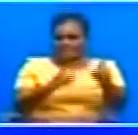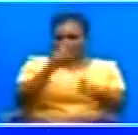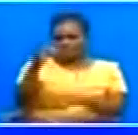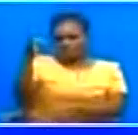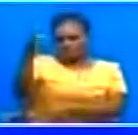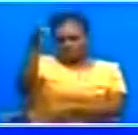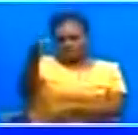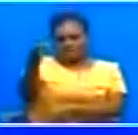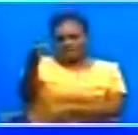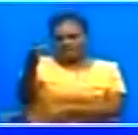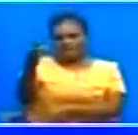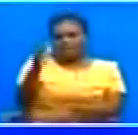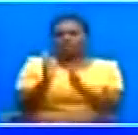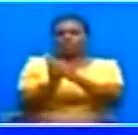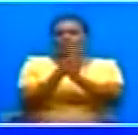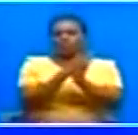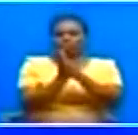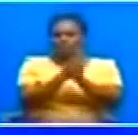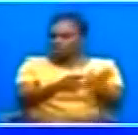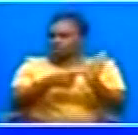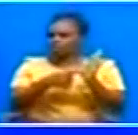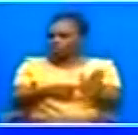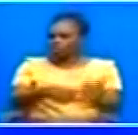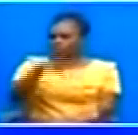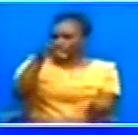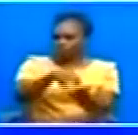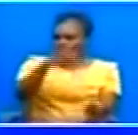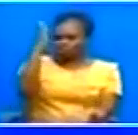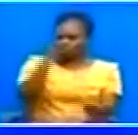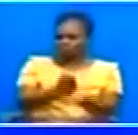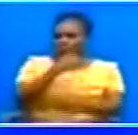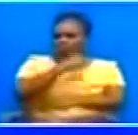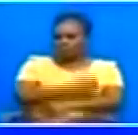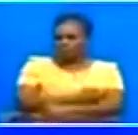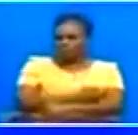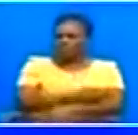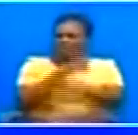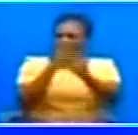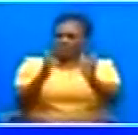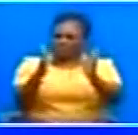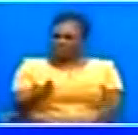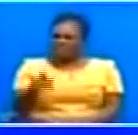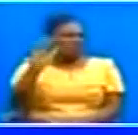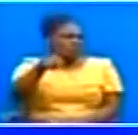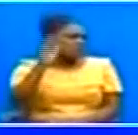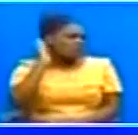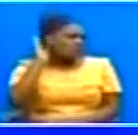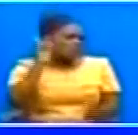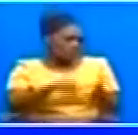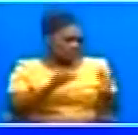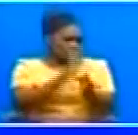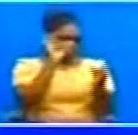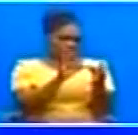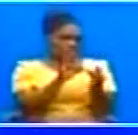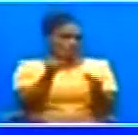Primary Education, whose story captures the real situation in the schools. Mercy, what did they tell you, and more